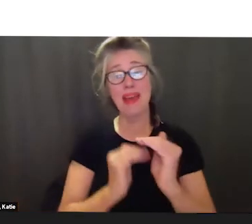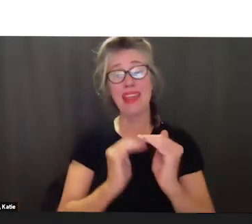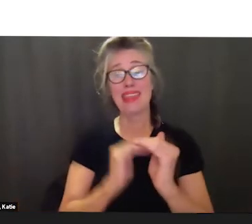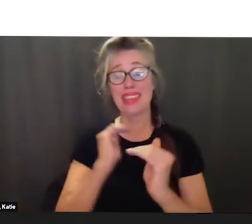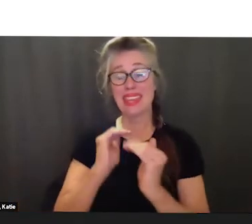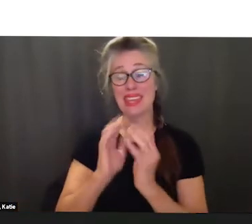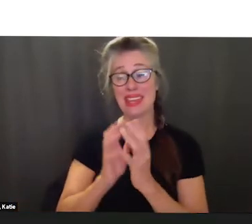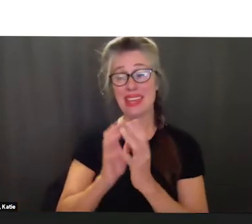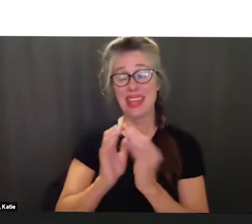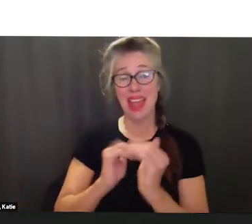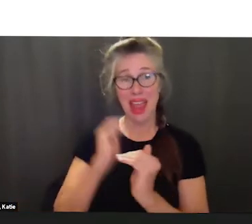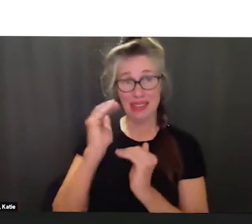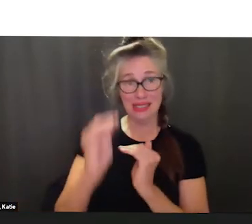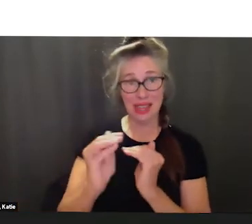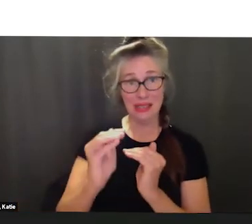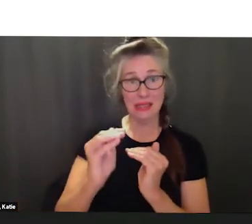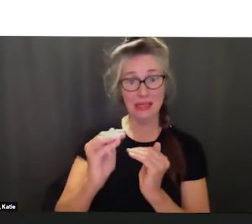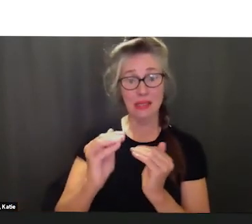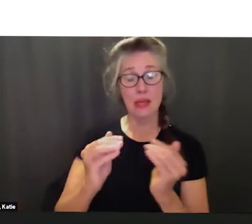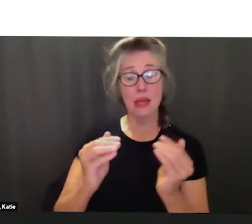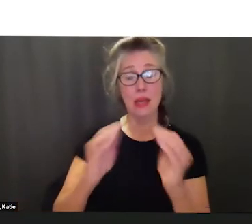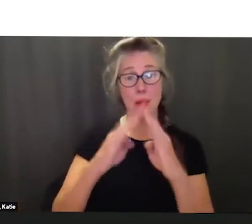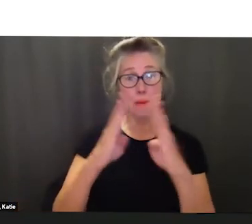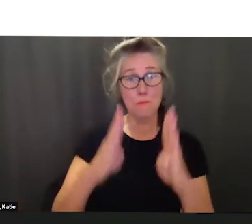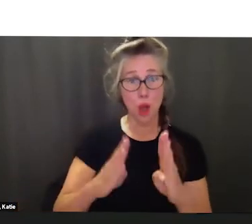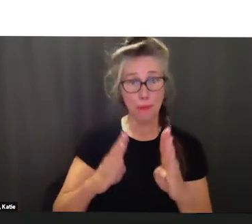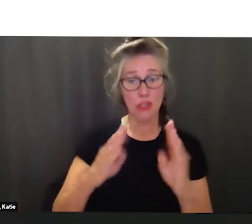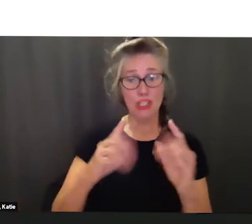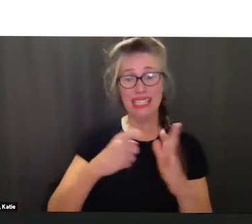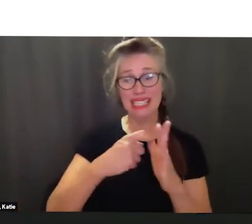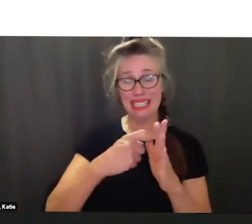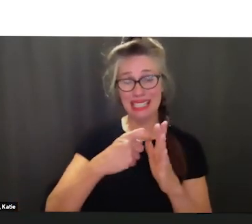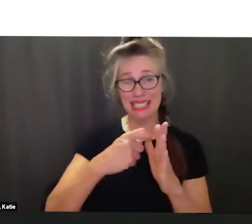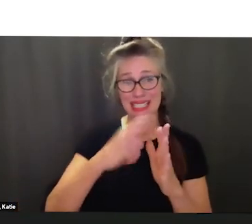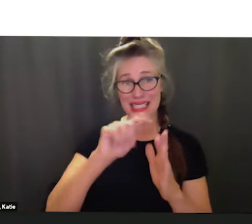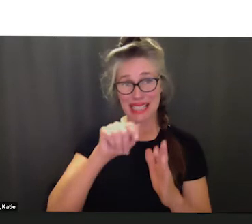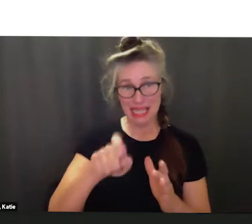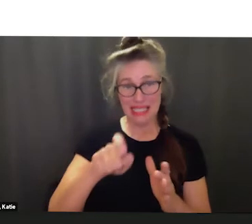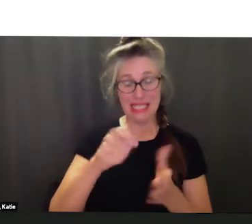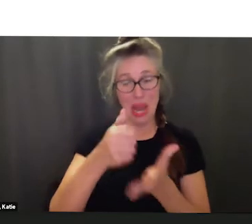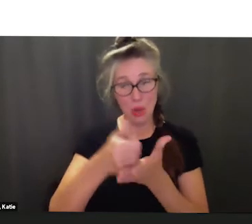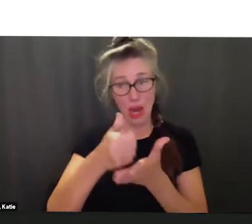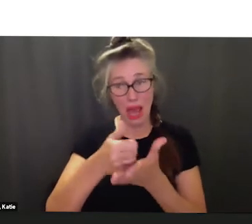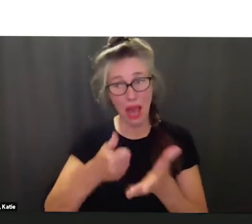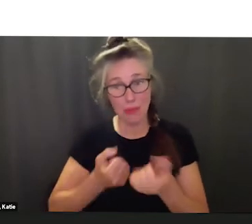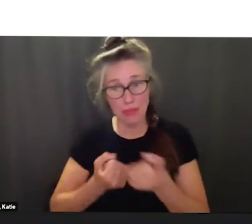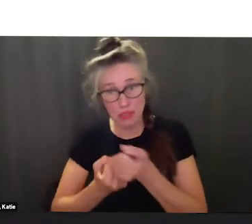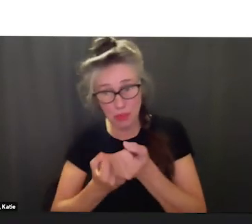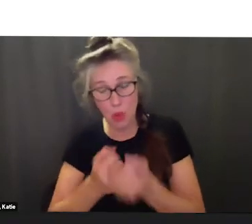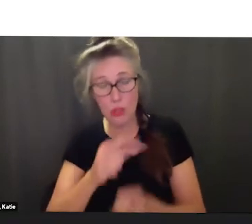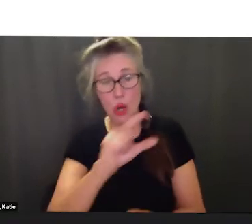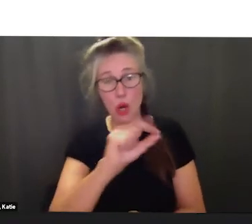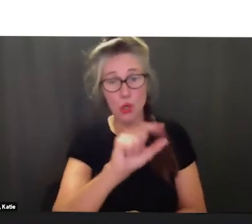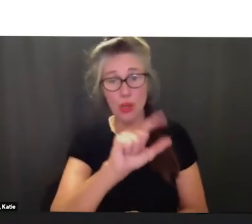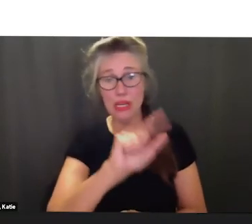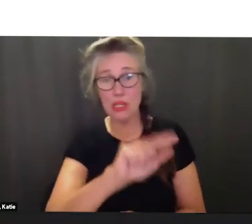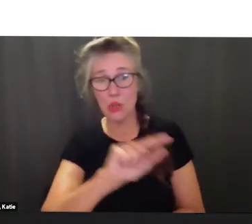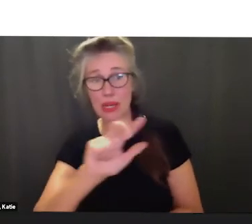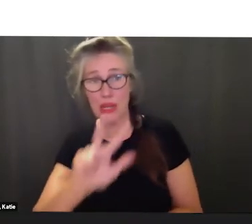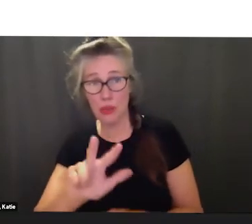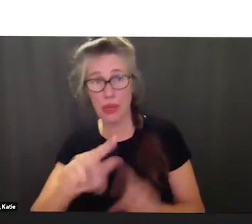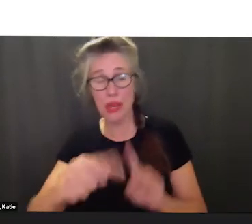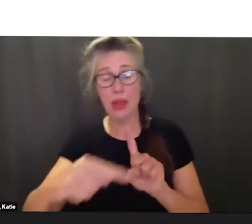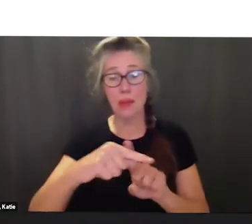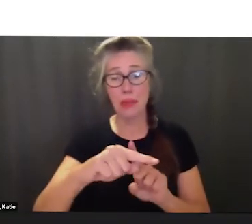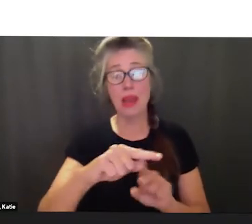will help the second year out, 22, 23, and then again in 23, 24, because you have more money that you're